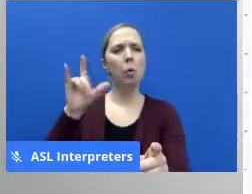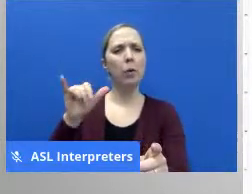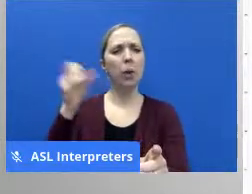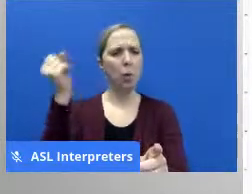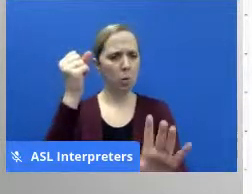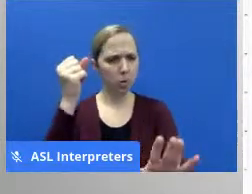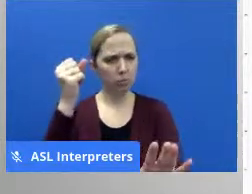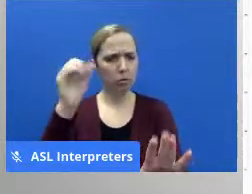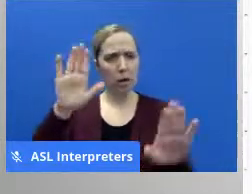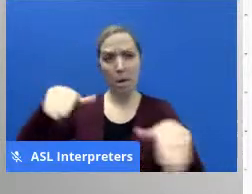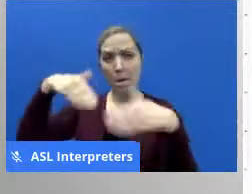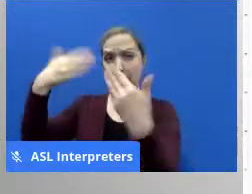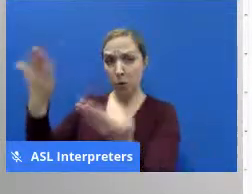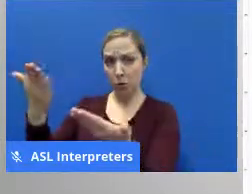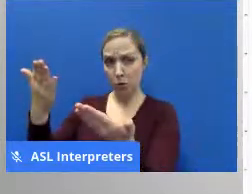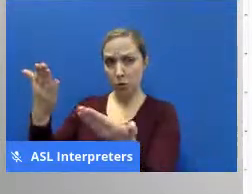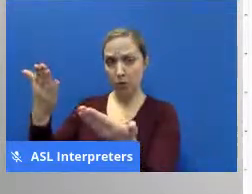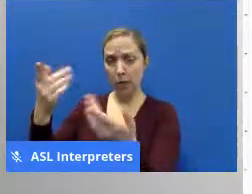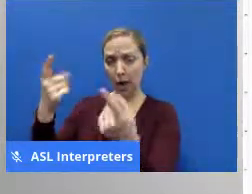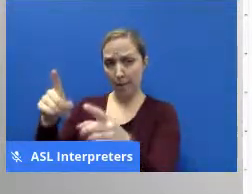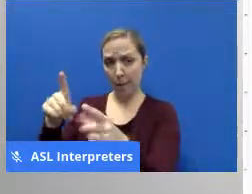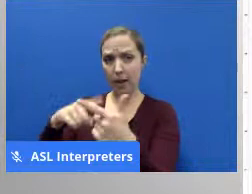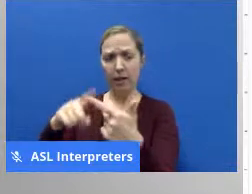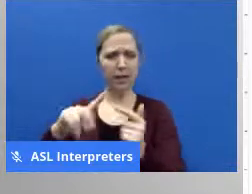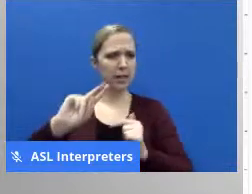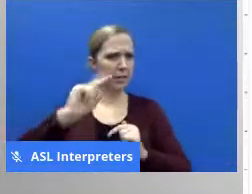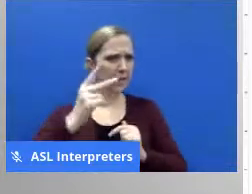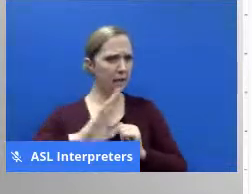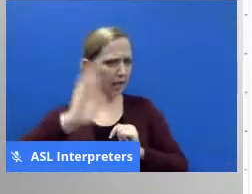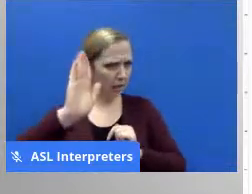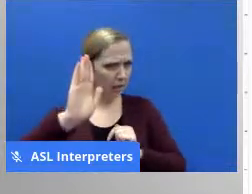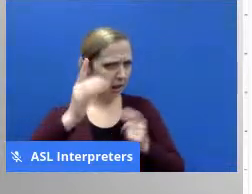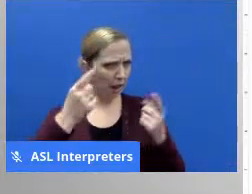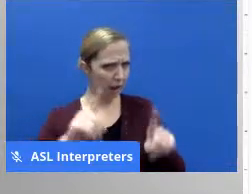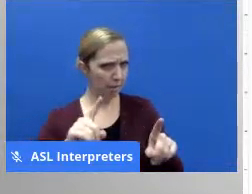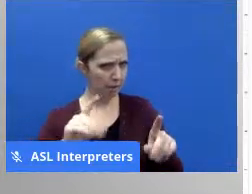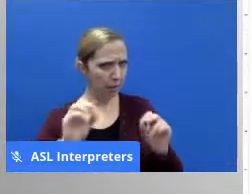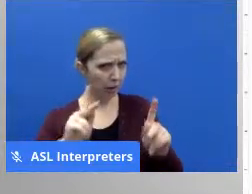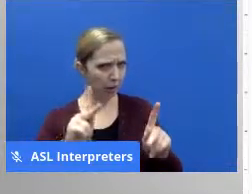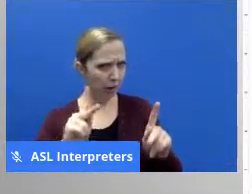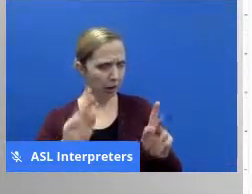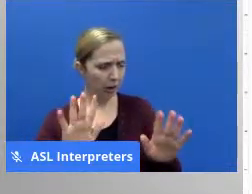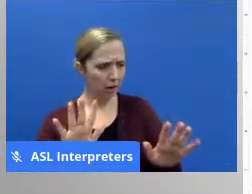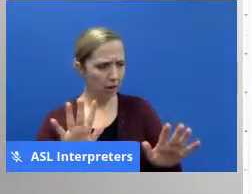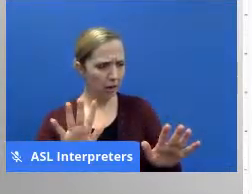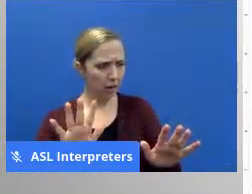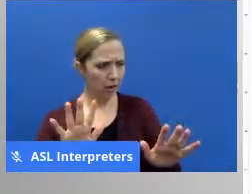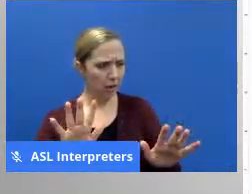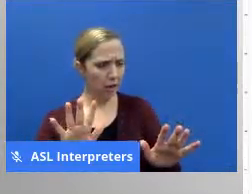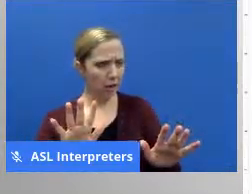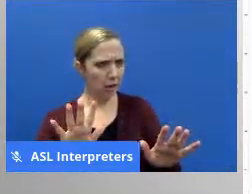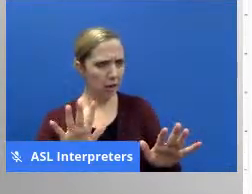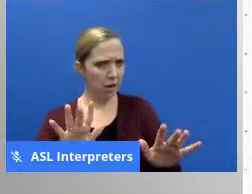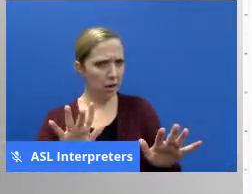was made. It was seconded. Okay? Right. And,